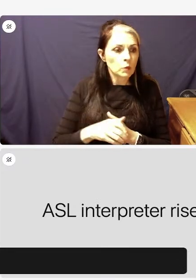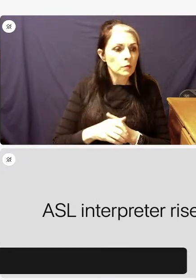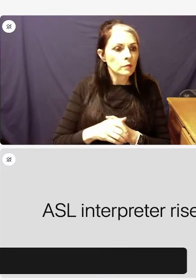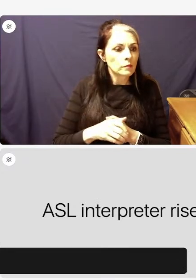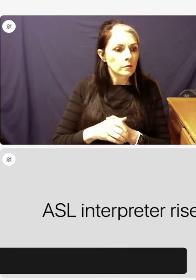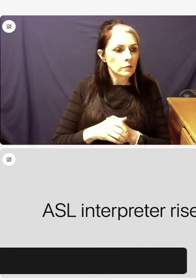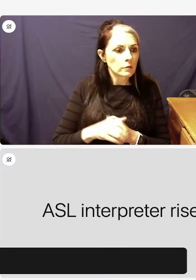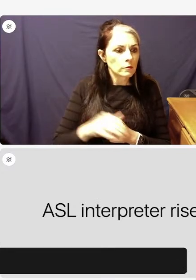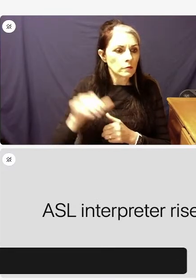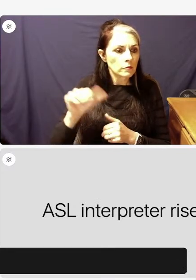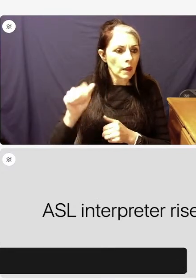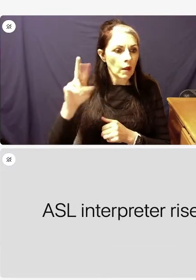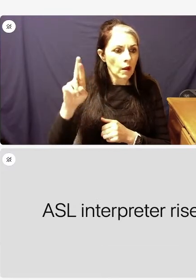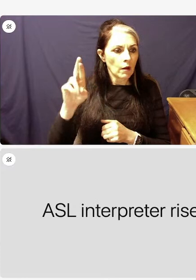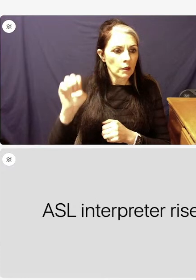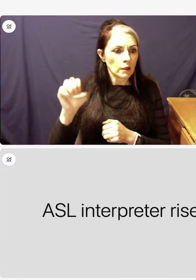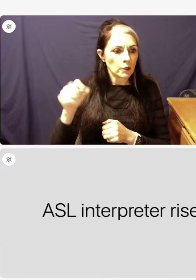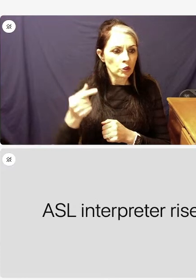ms